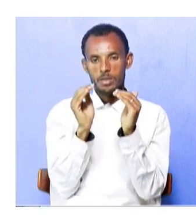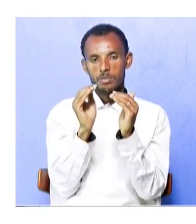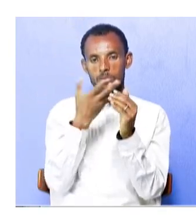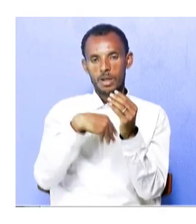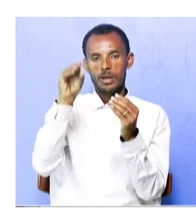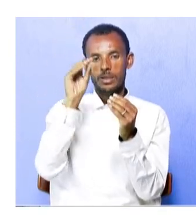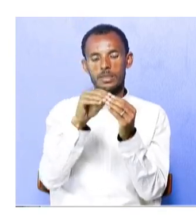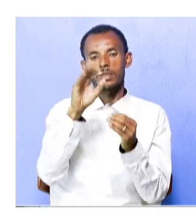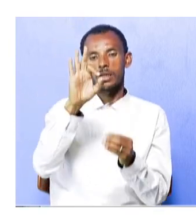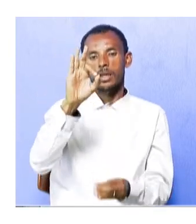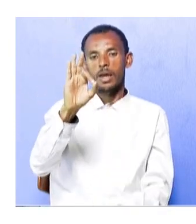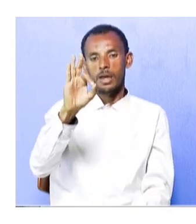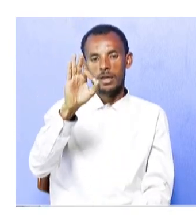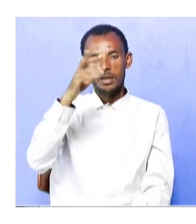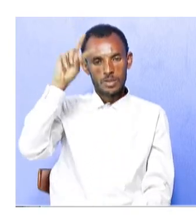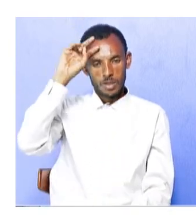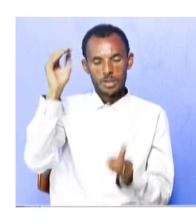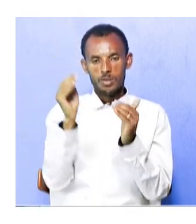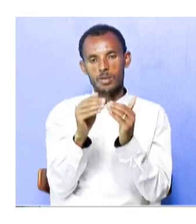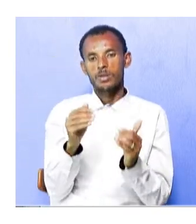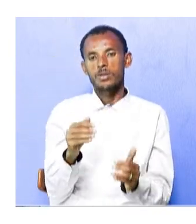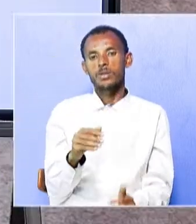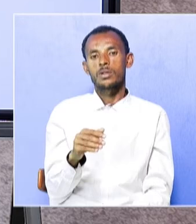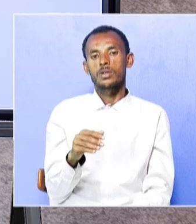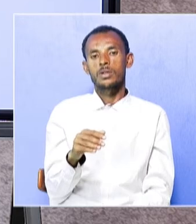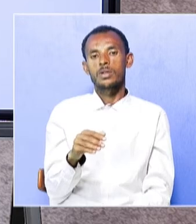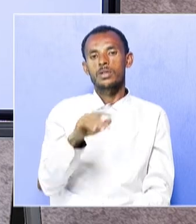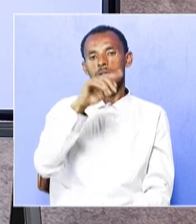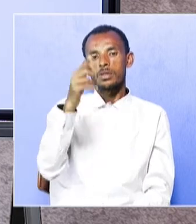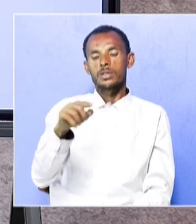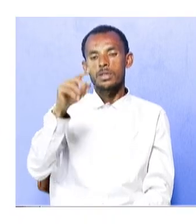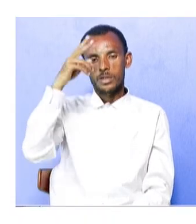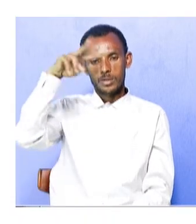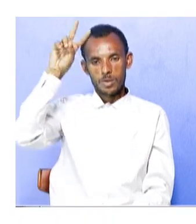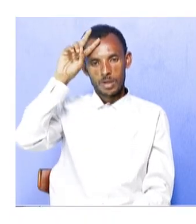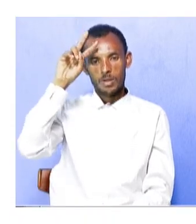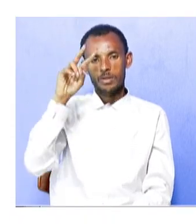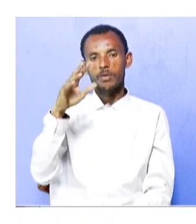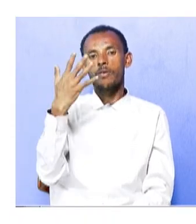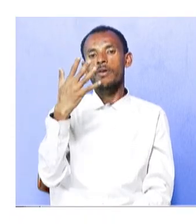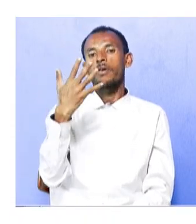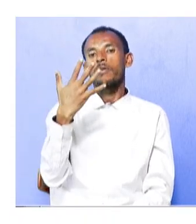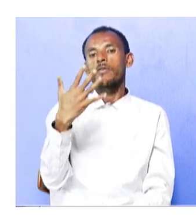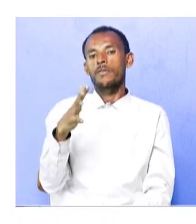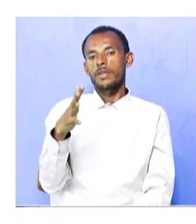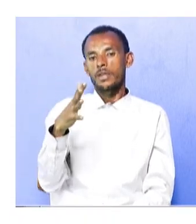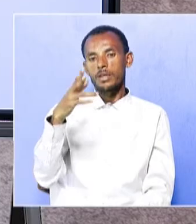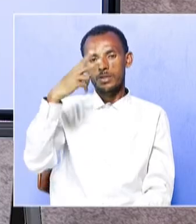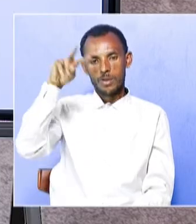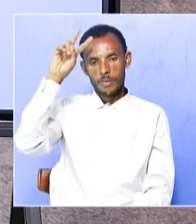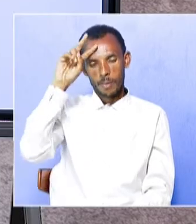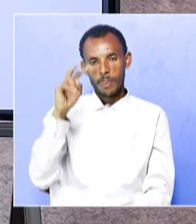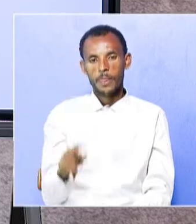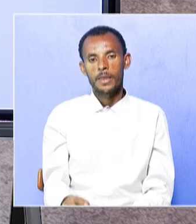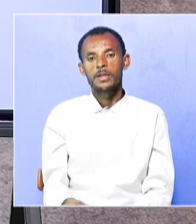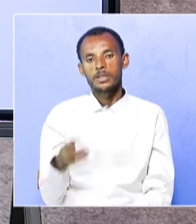plus 9 square is equal to z square, which is 15 square. Okay,